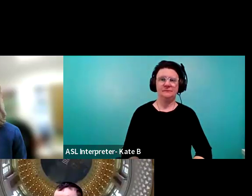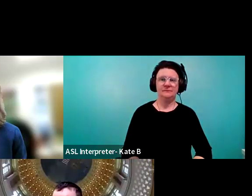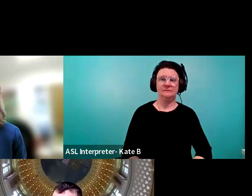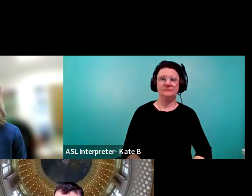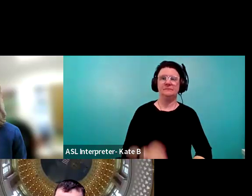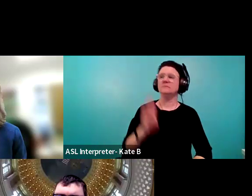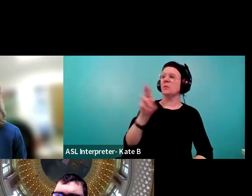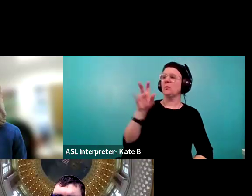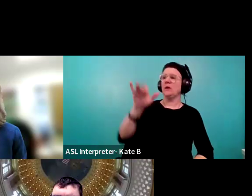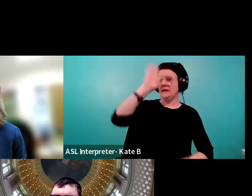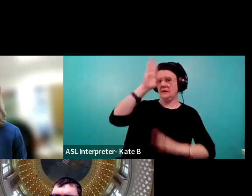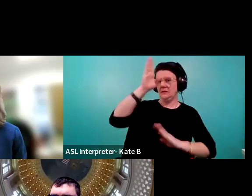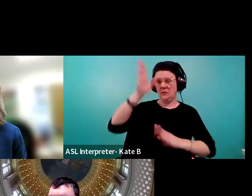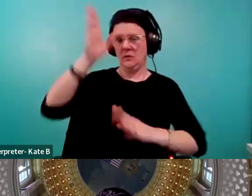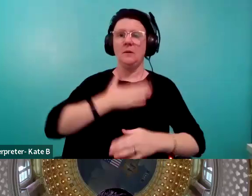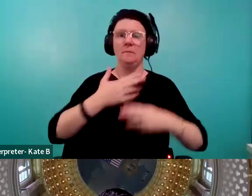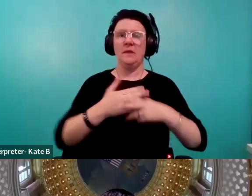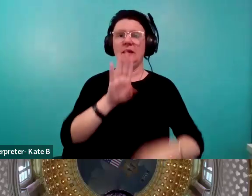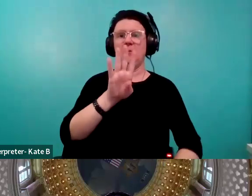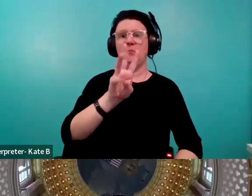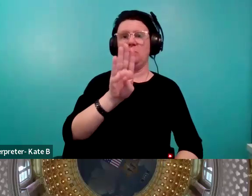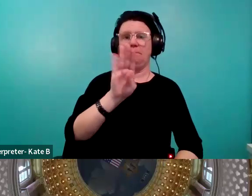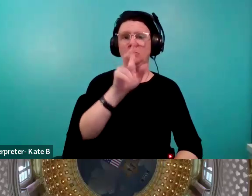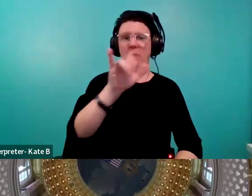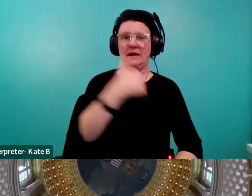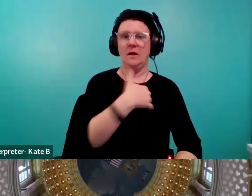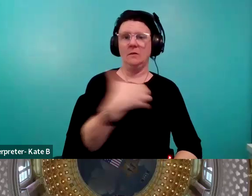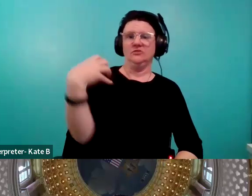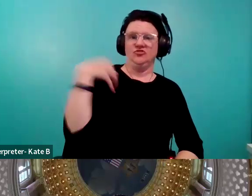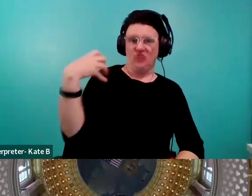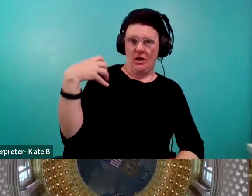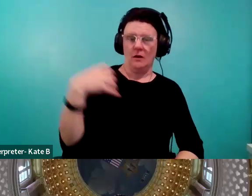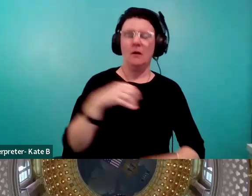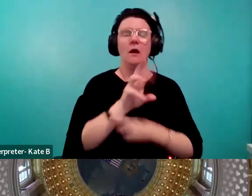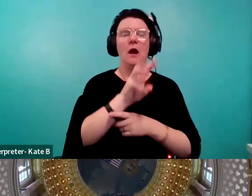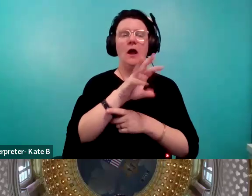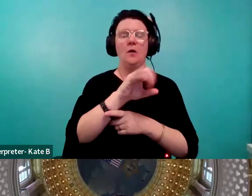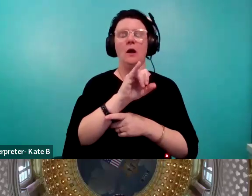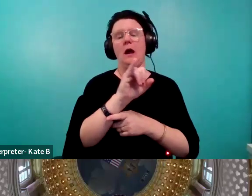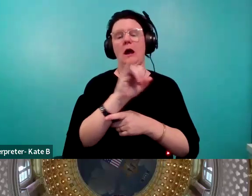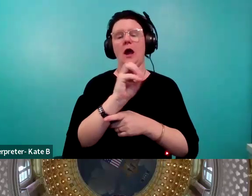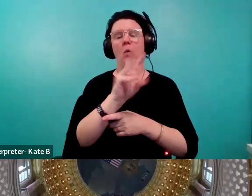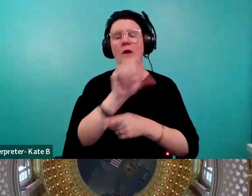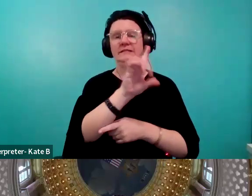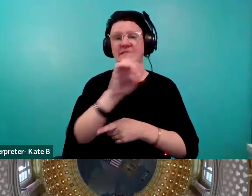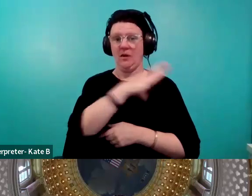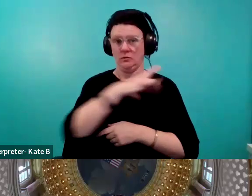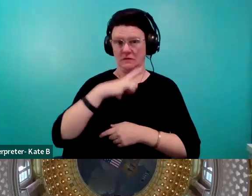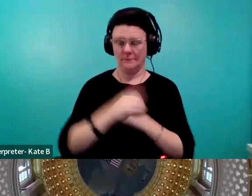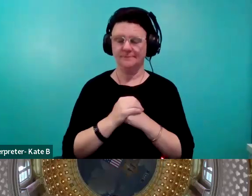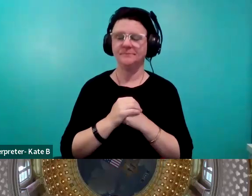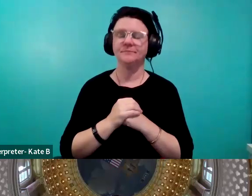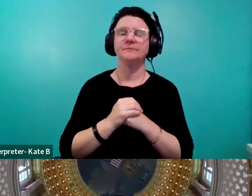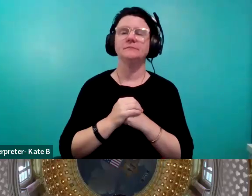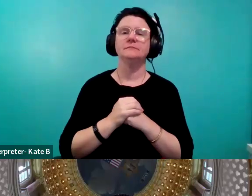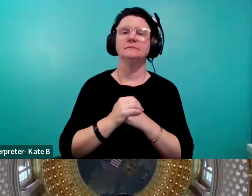Hello, everybody. My name is Brady Werger. I am currently the chair for the Iowa DD Council.